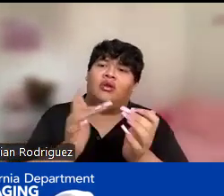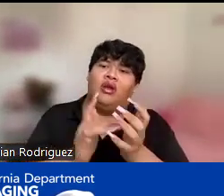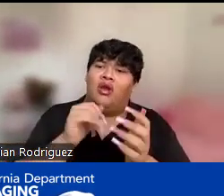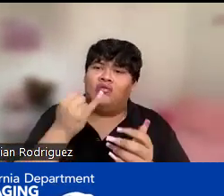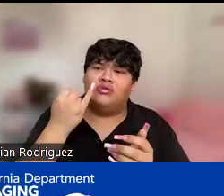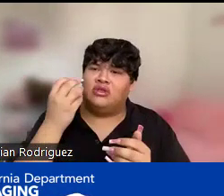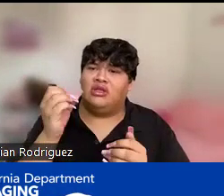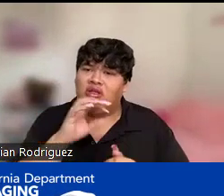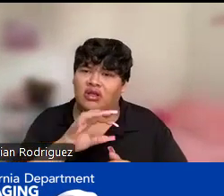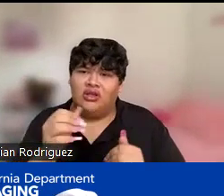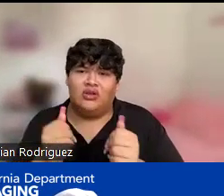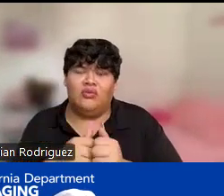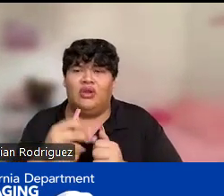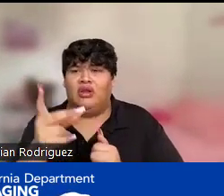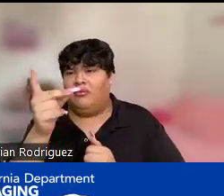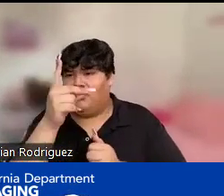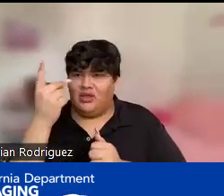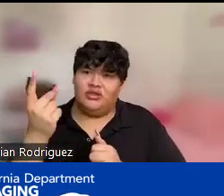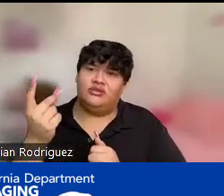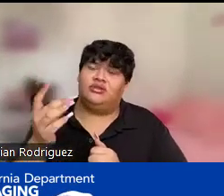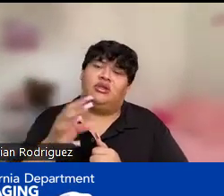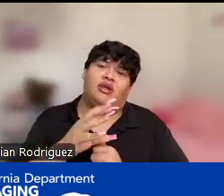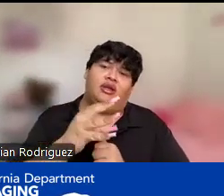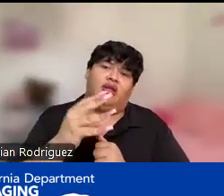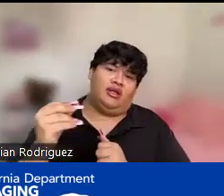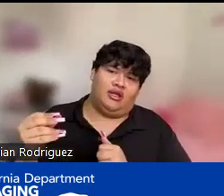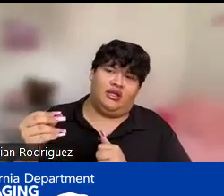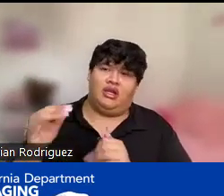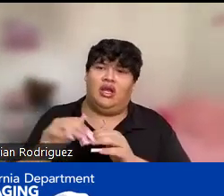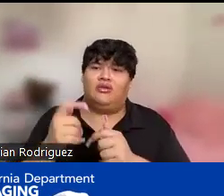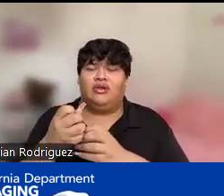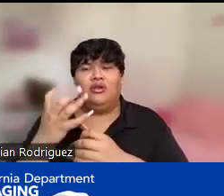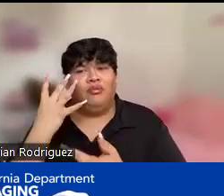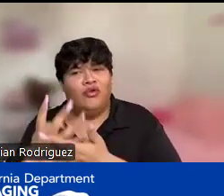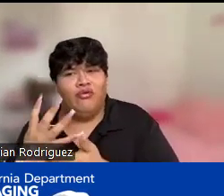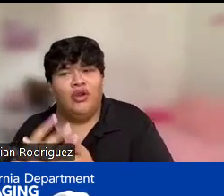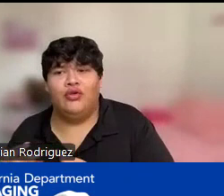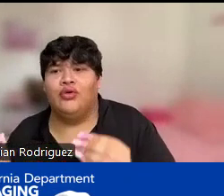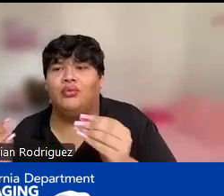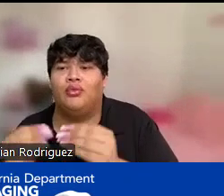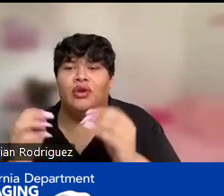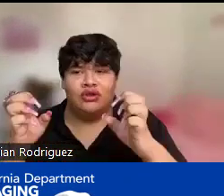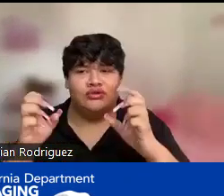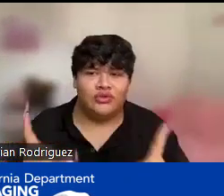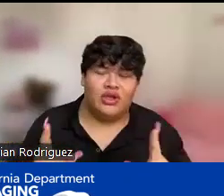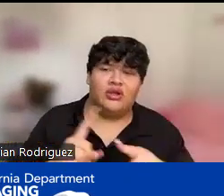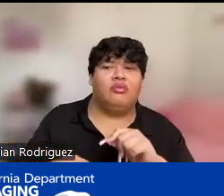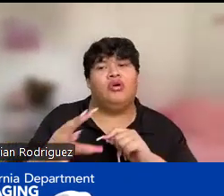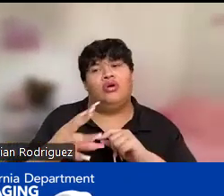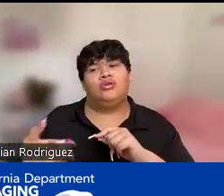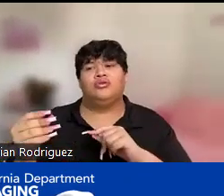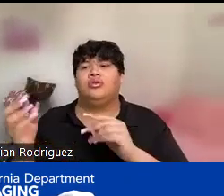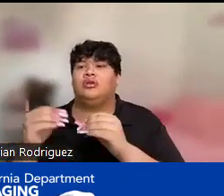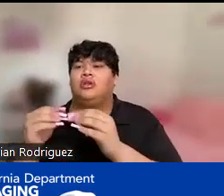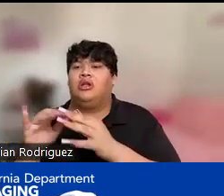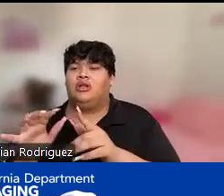something similar around dementia and how to get the providers more educated, but also that the